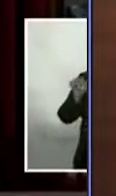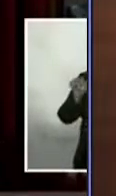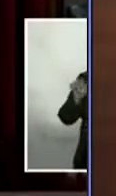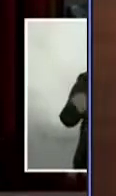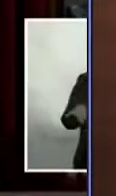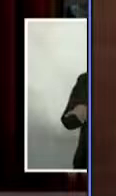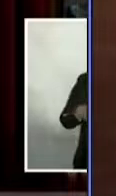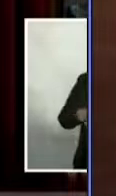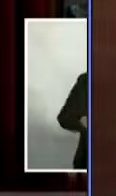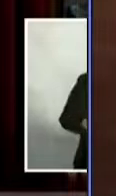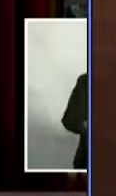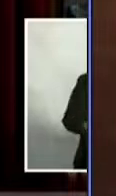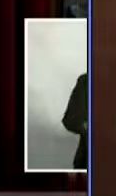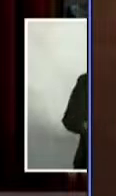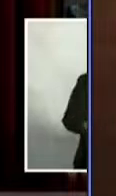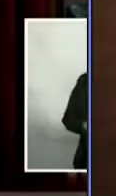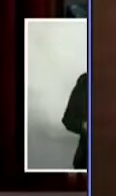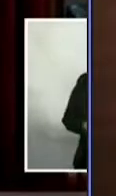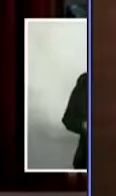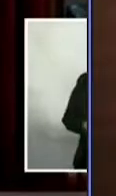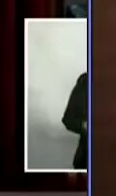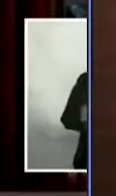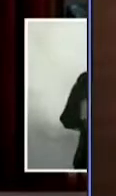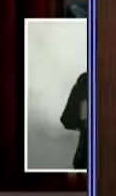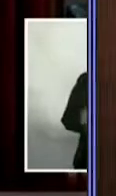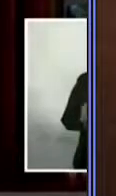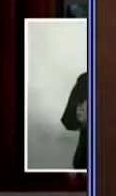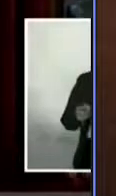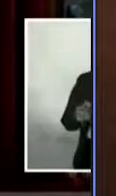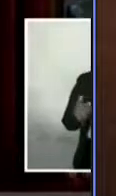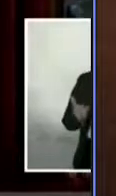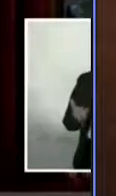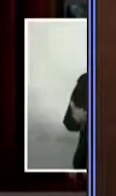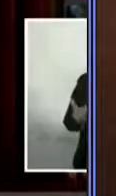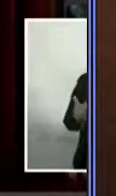end of this proceeding for today.